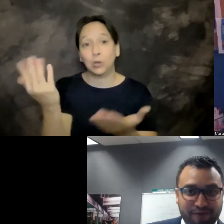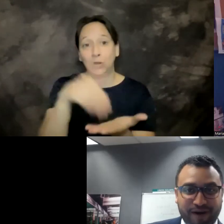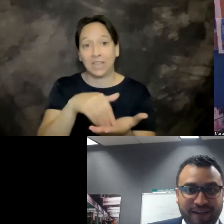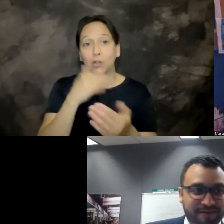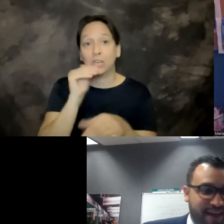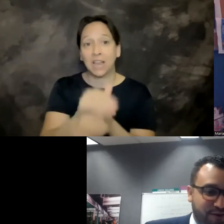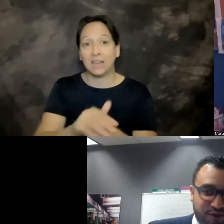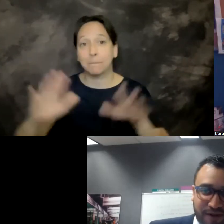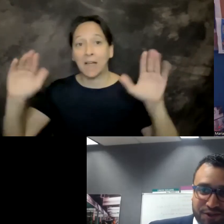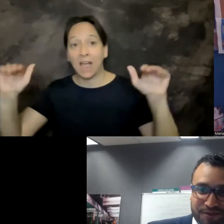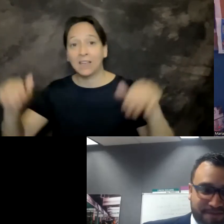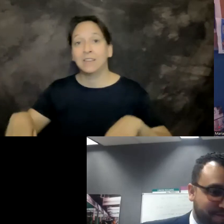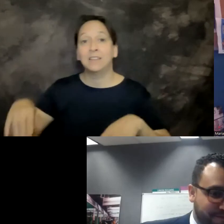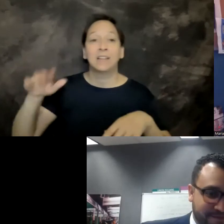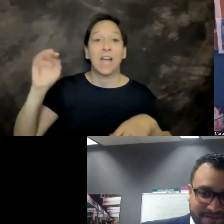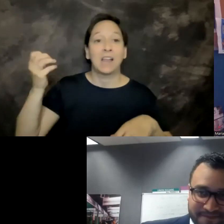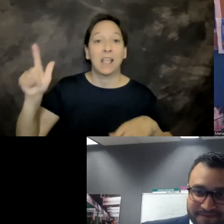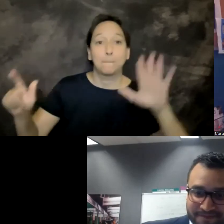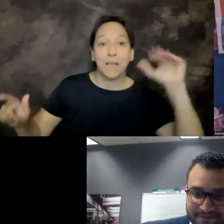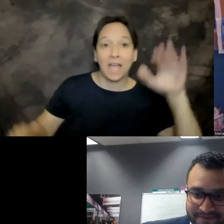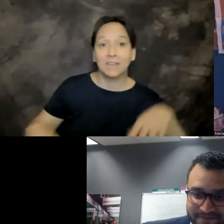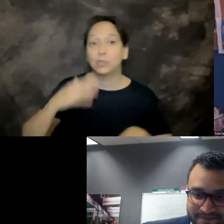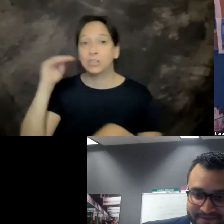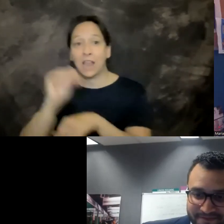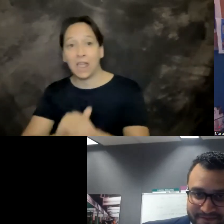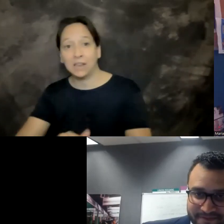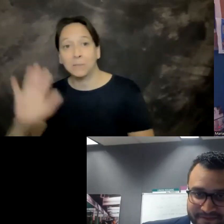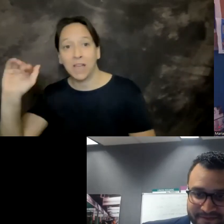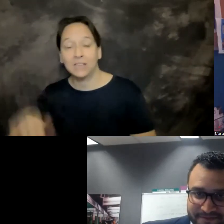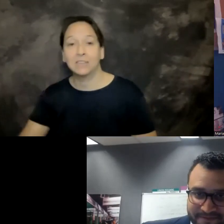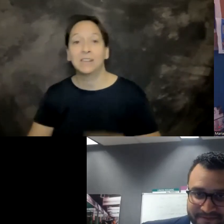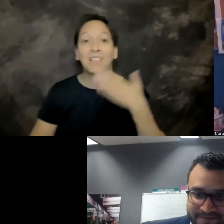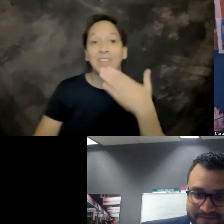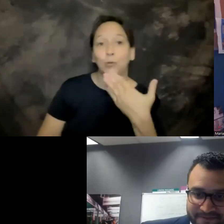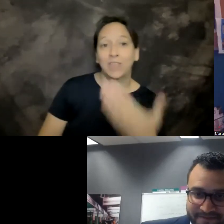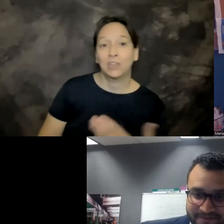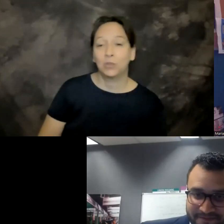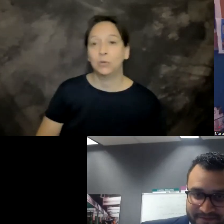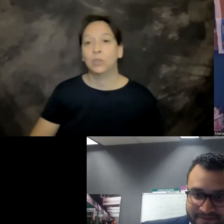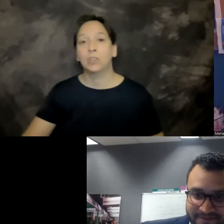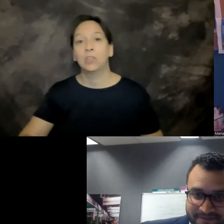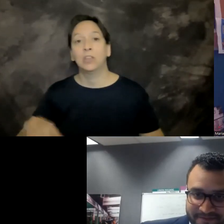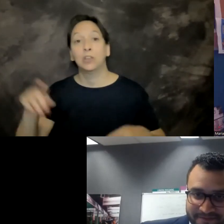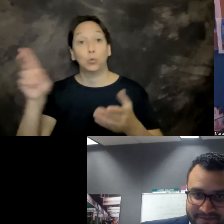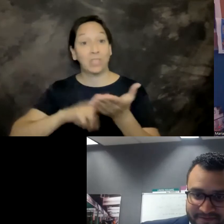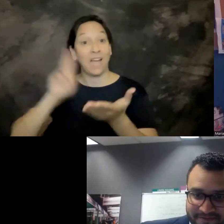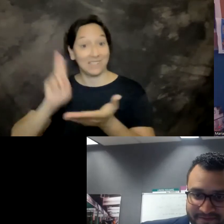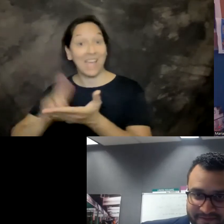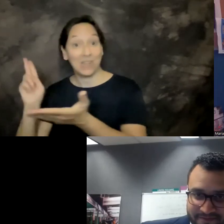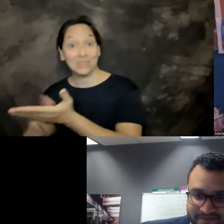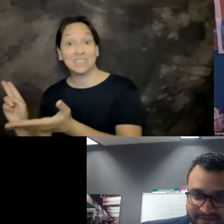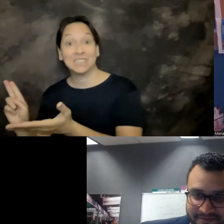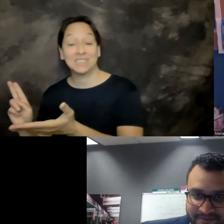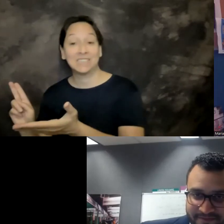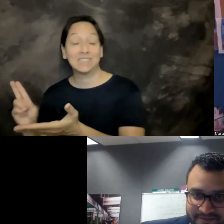Bye, everybody. Thank you so much. Good night. Yeah, thank you. And as you're logging out, of course,